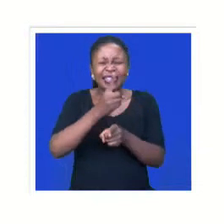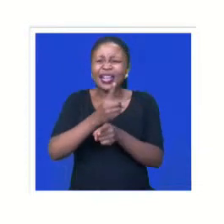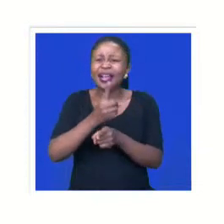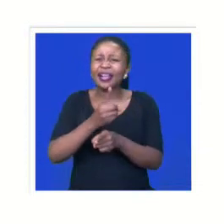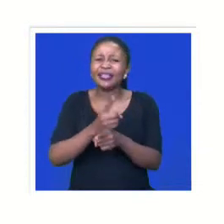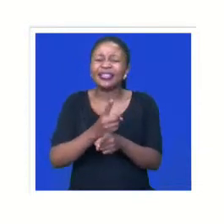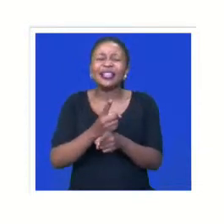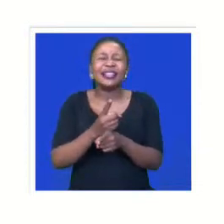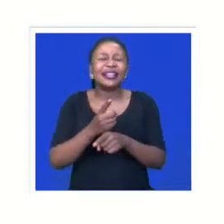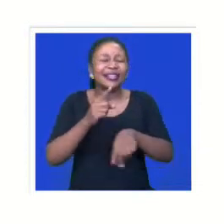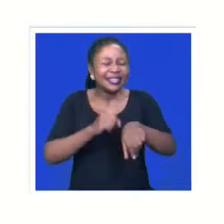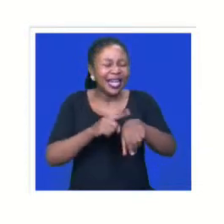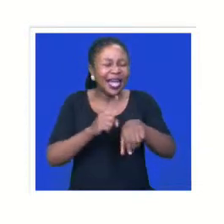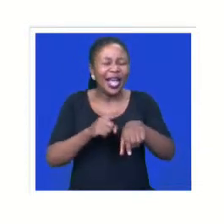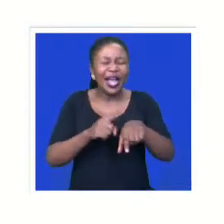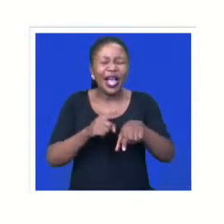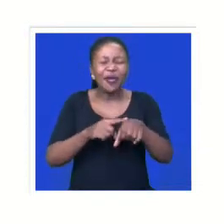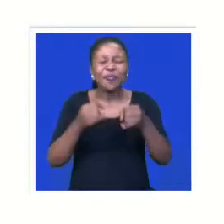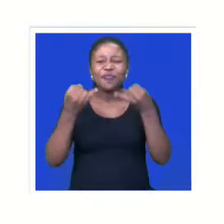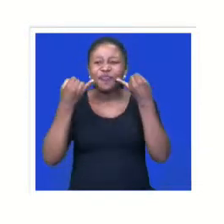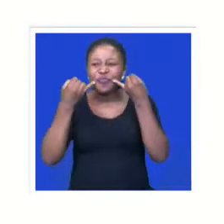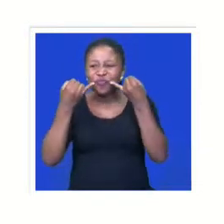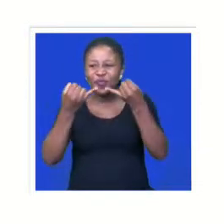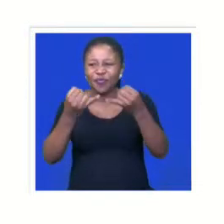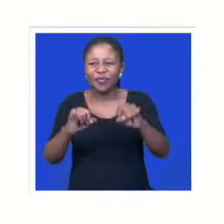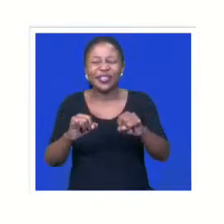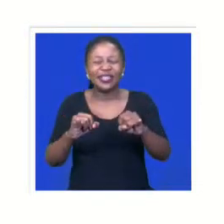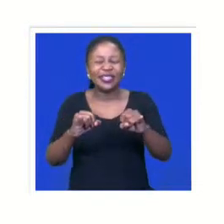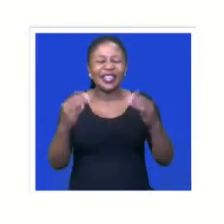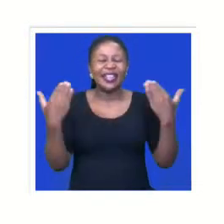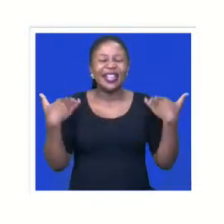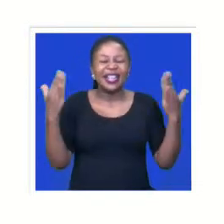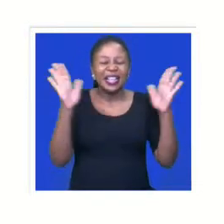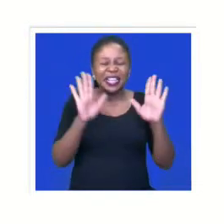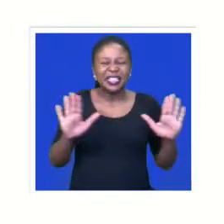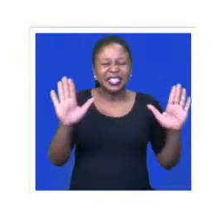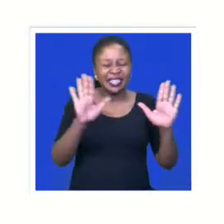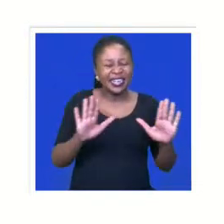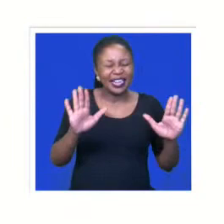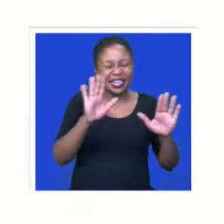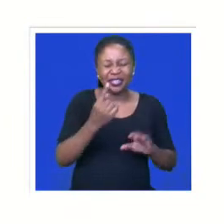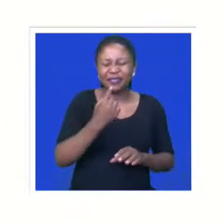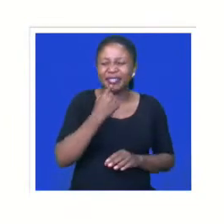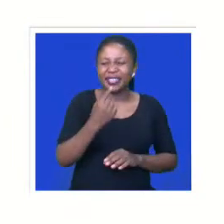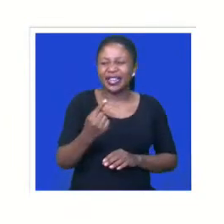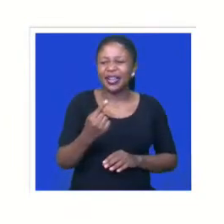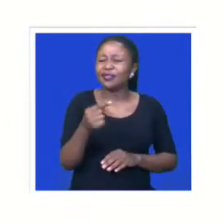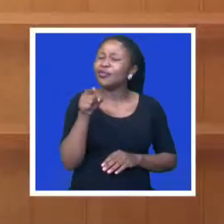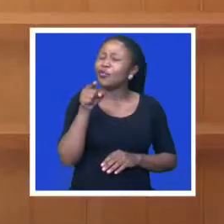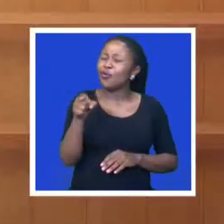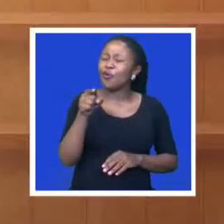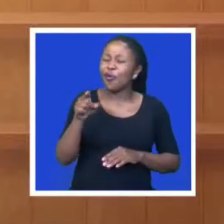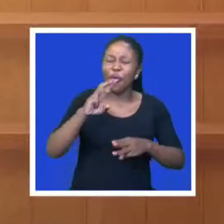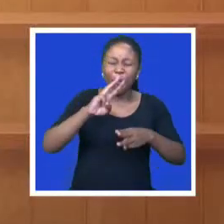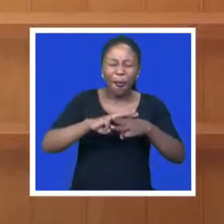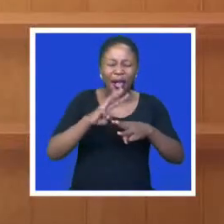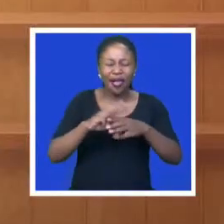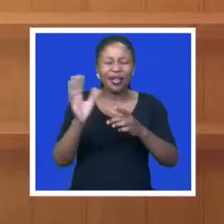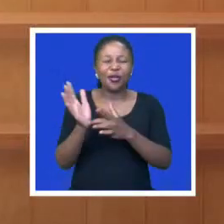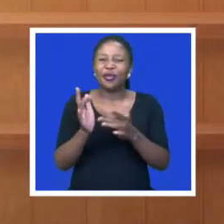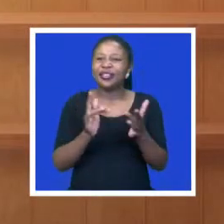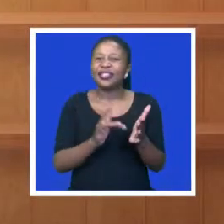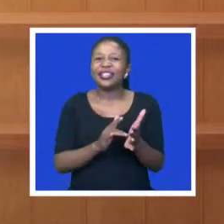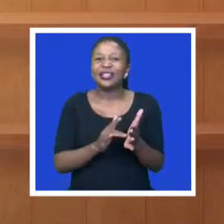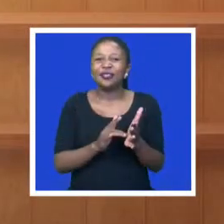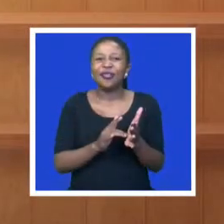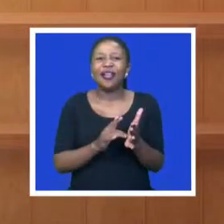Mary, whereby the angel visited Mary. The angel said Mary was favored, that she would conceive